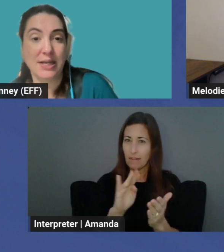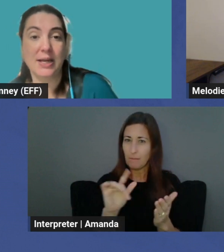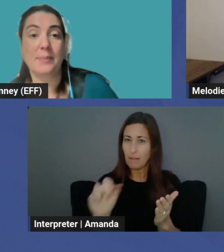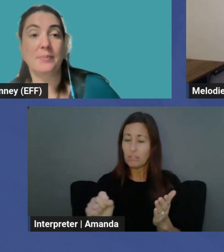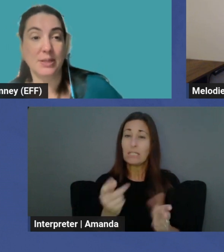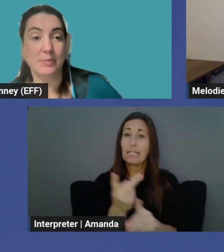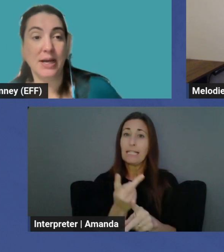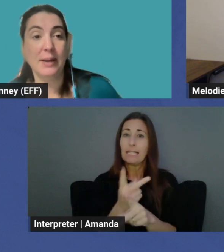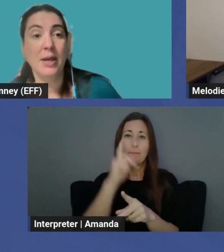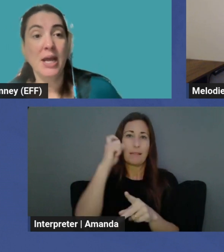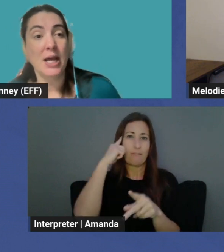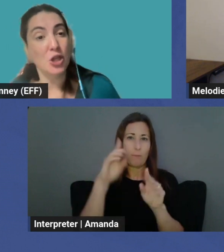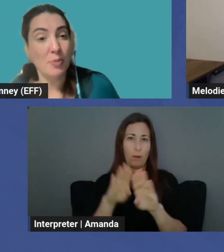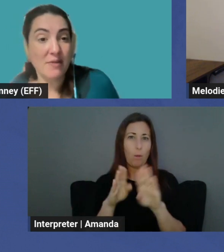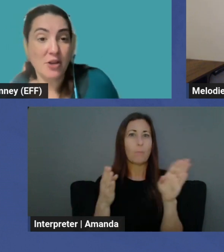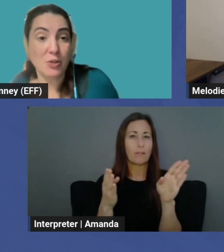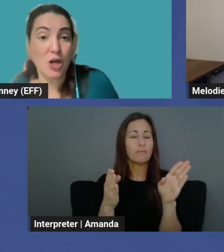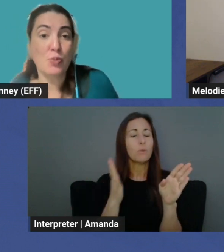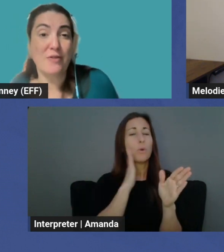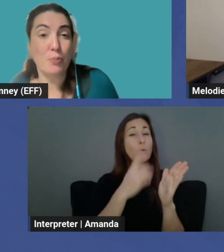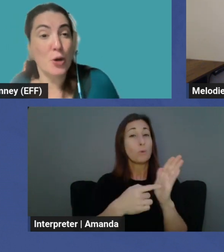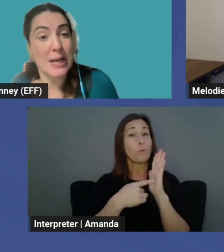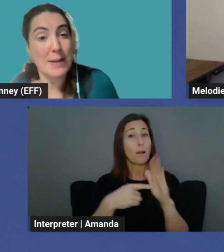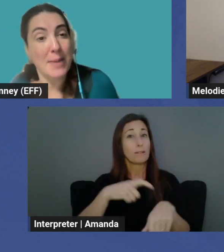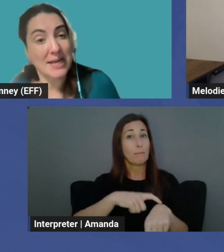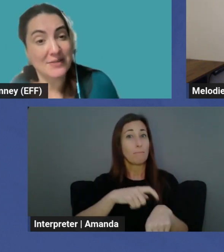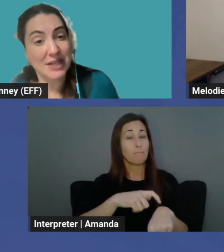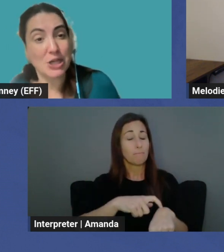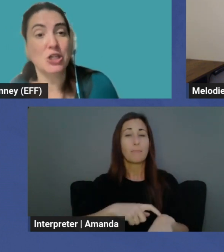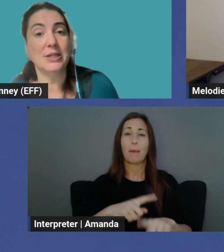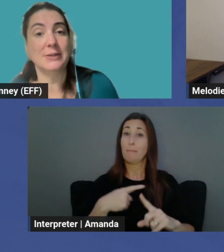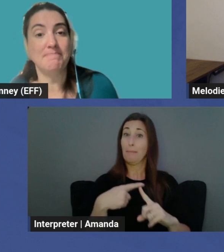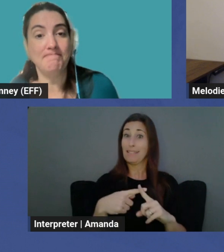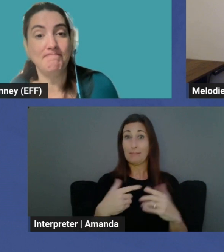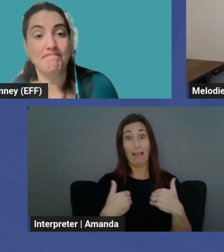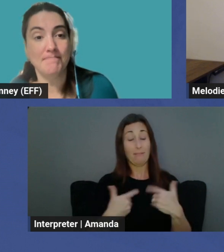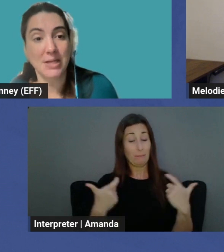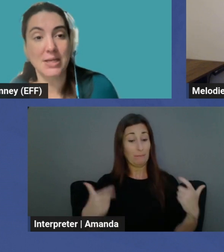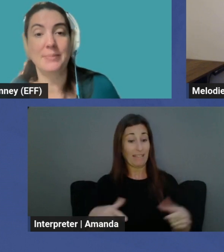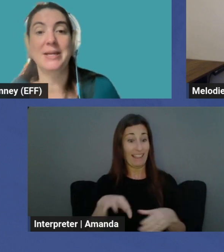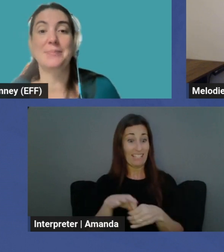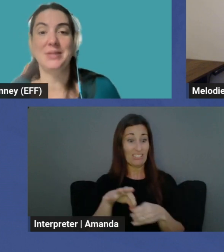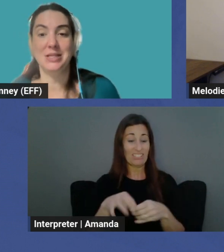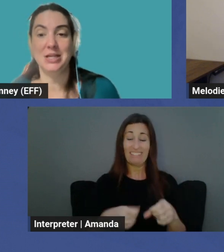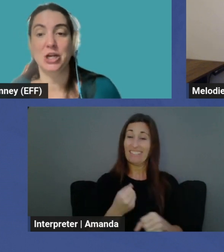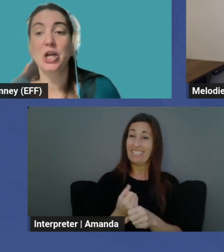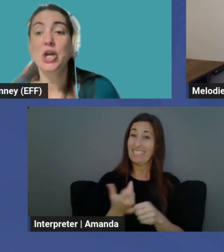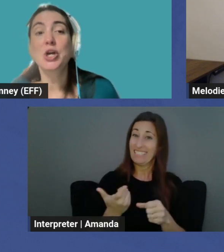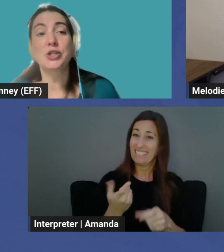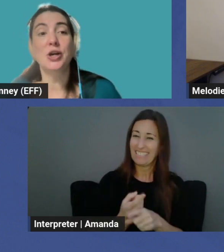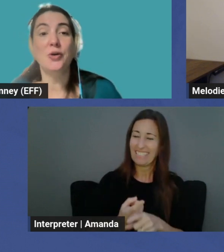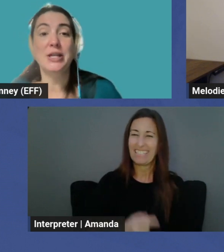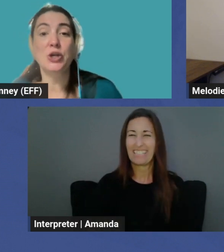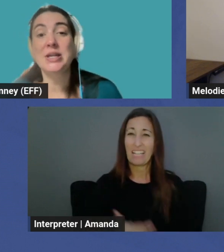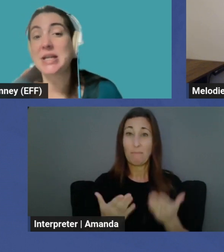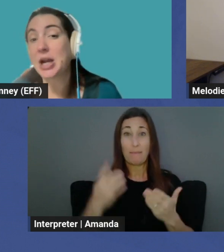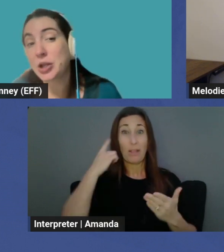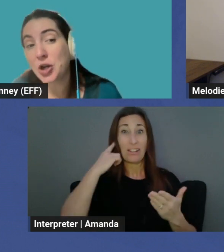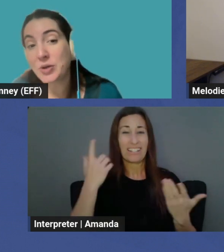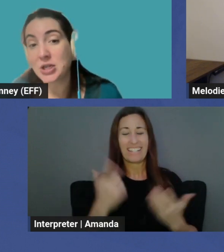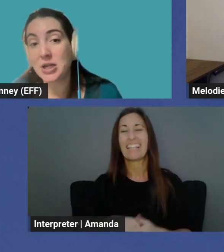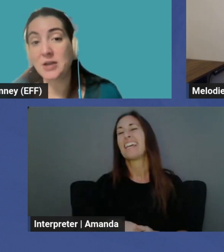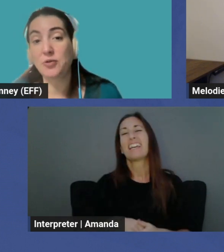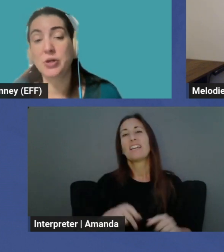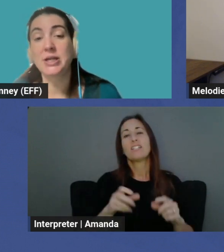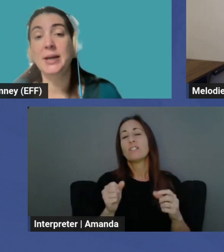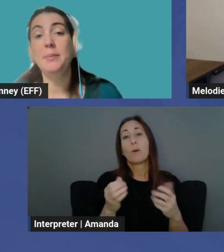that's going to take up some time. And then you may have also heard we have a pretty massive election coming up this year. So I don't entirely know